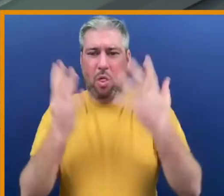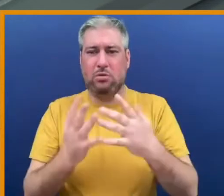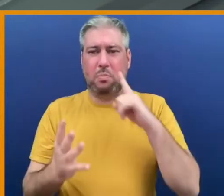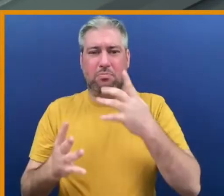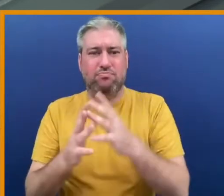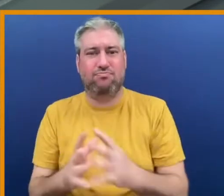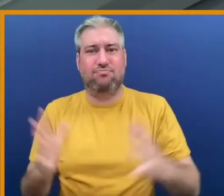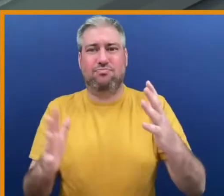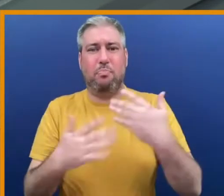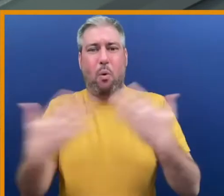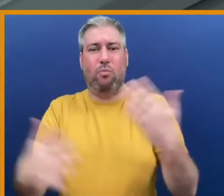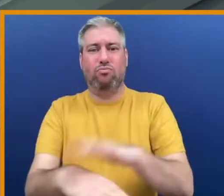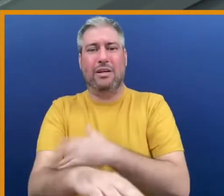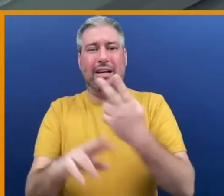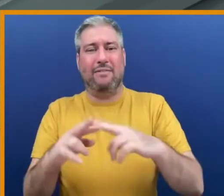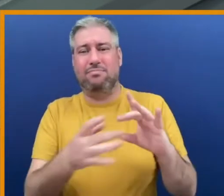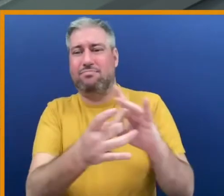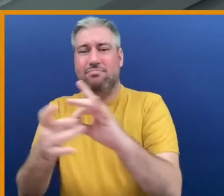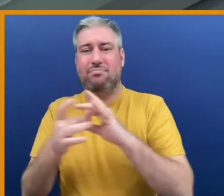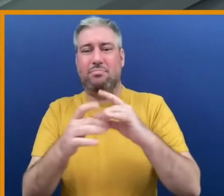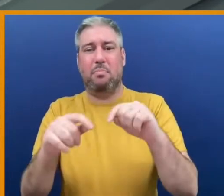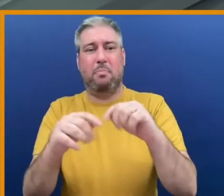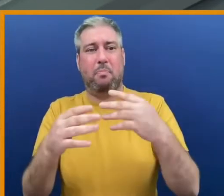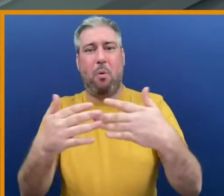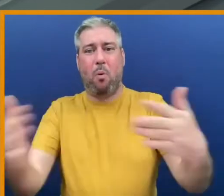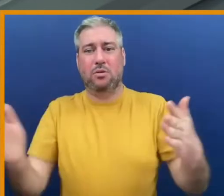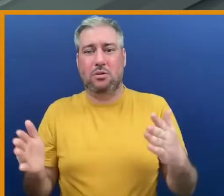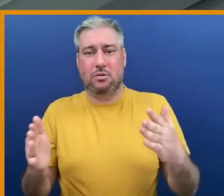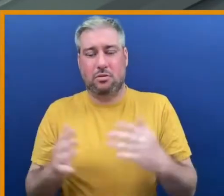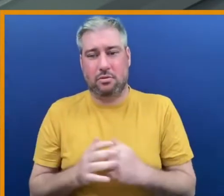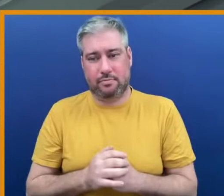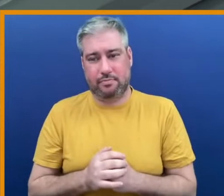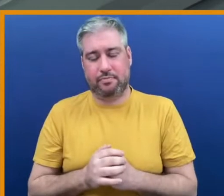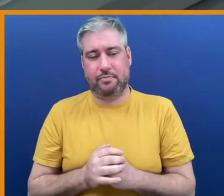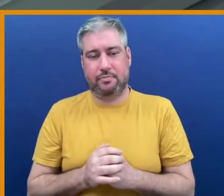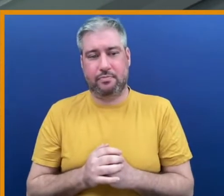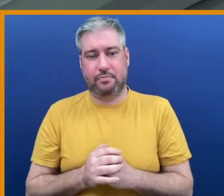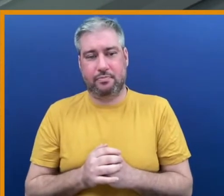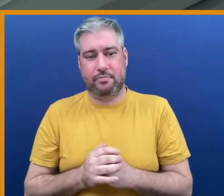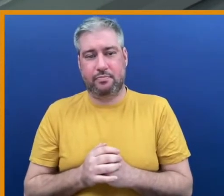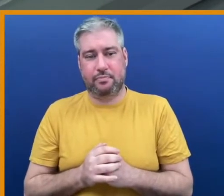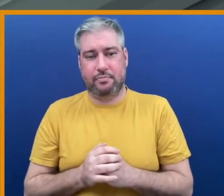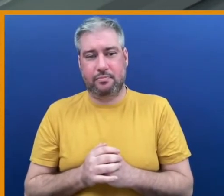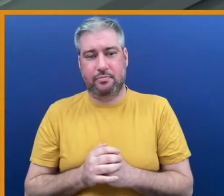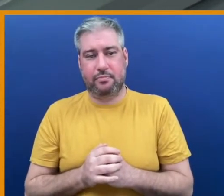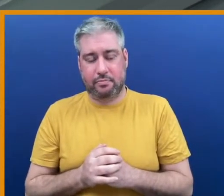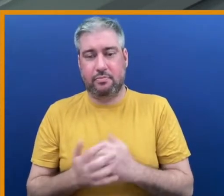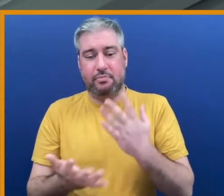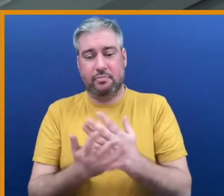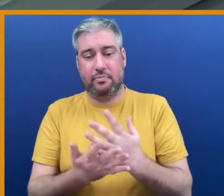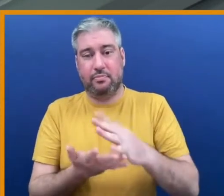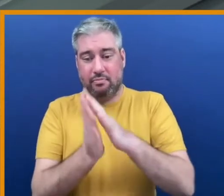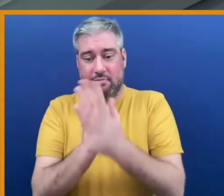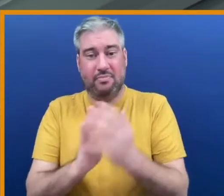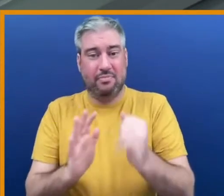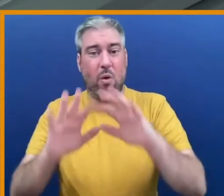is global in its scope, and what happens around the world affects us here. Deforestation in Brazil drives global change. The